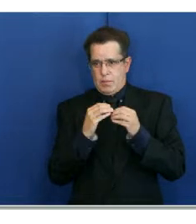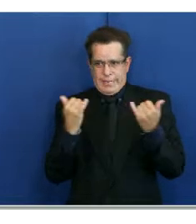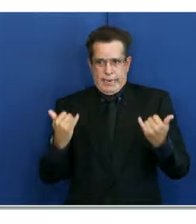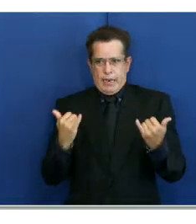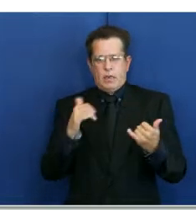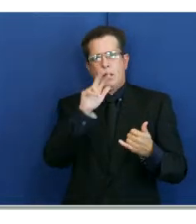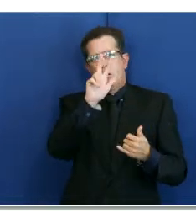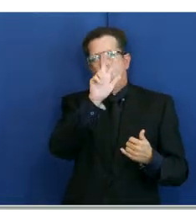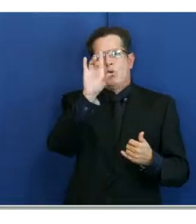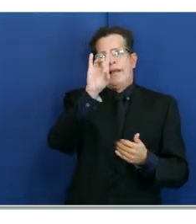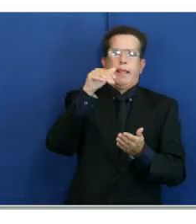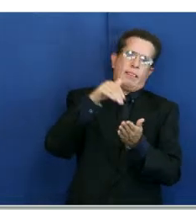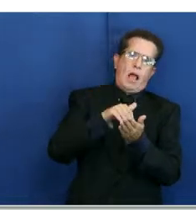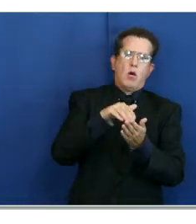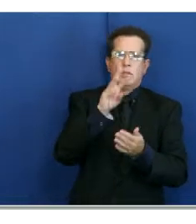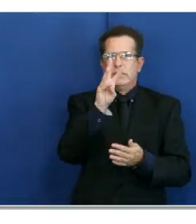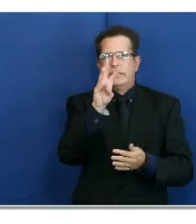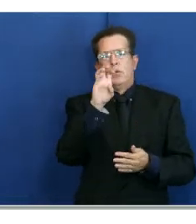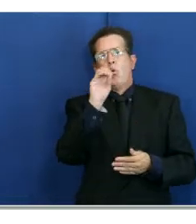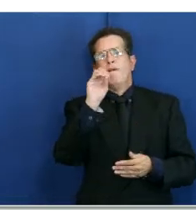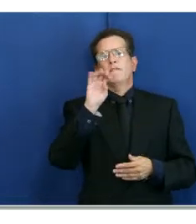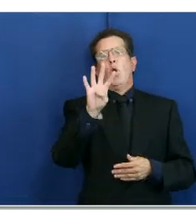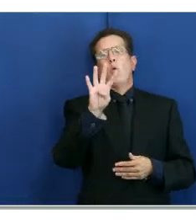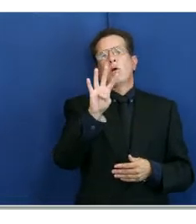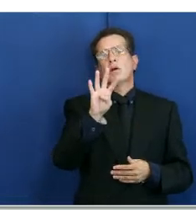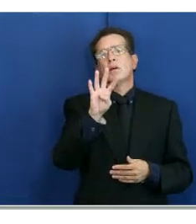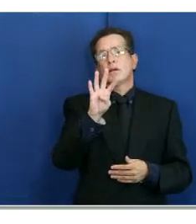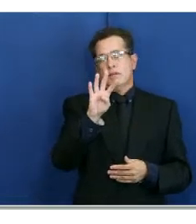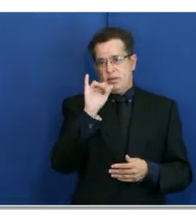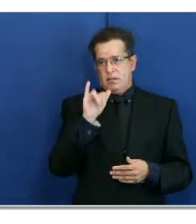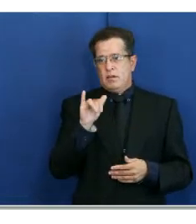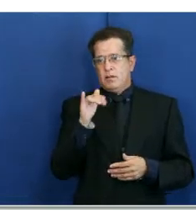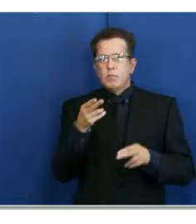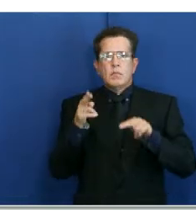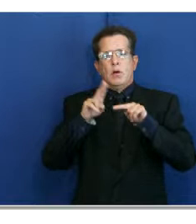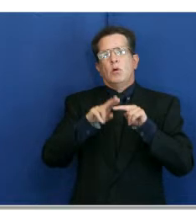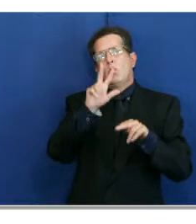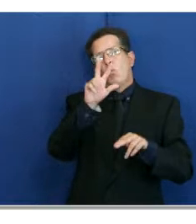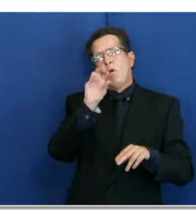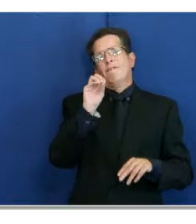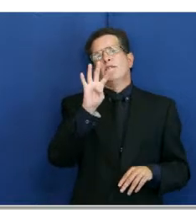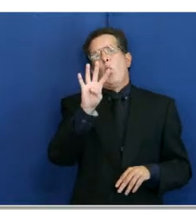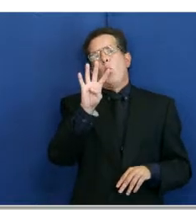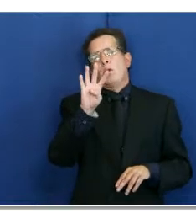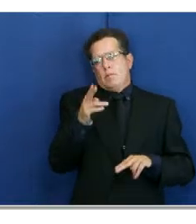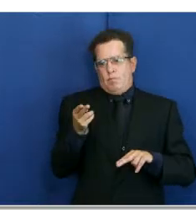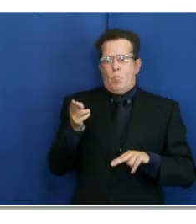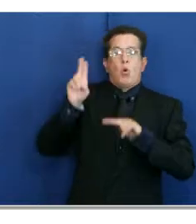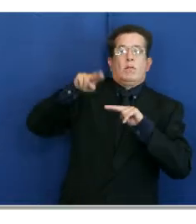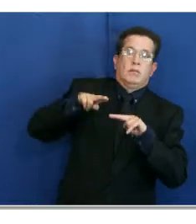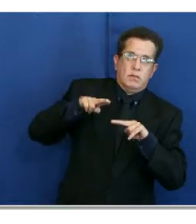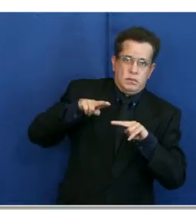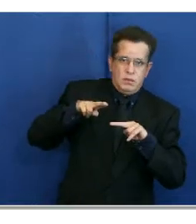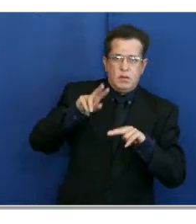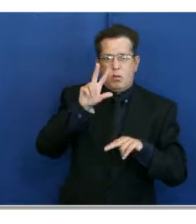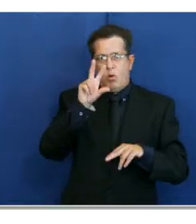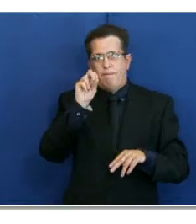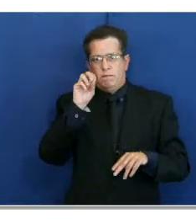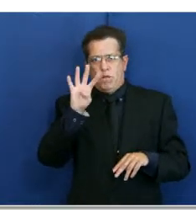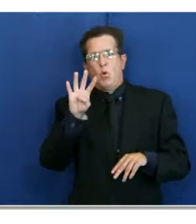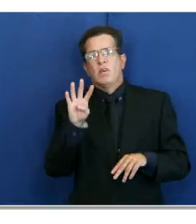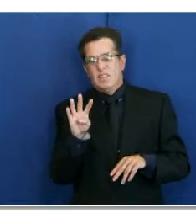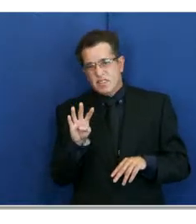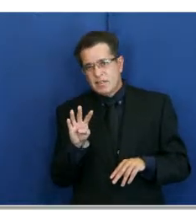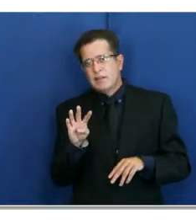of 38,604 cases, which is 304 more cases than yesterday, an increase in new